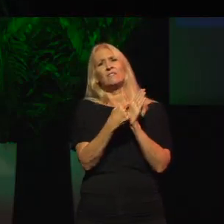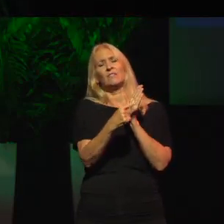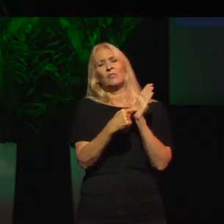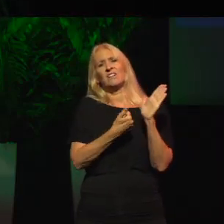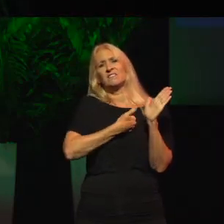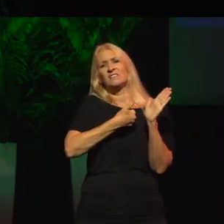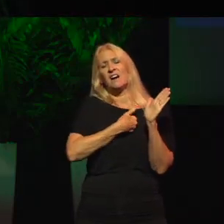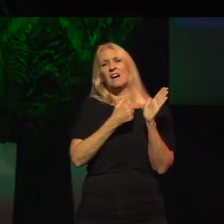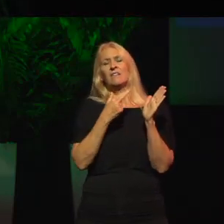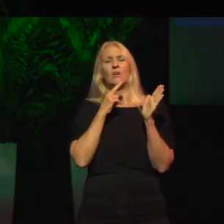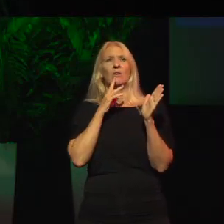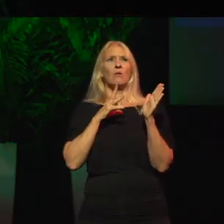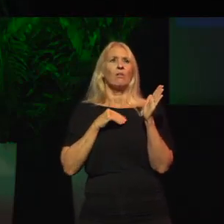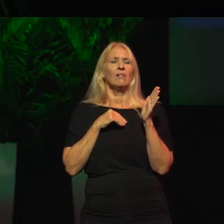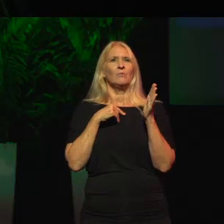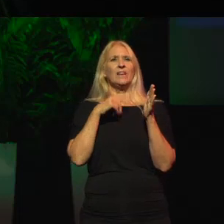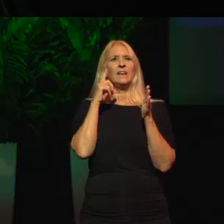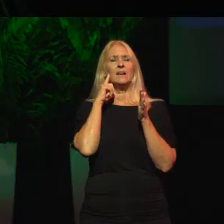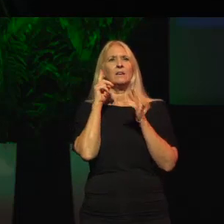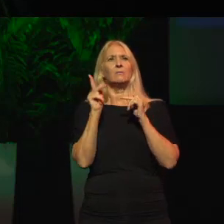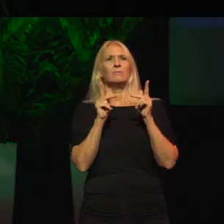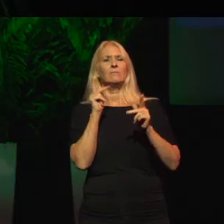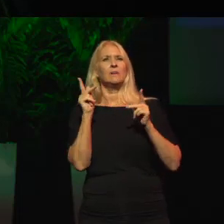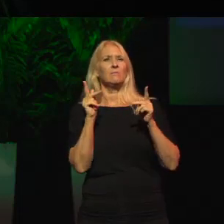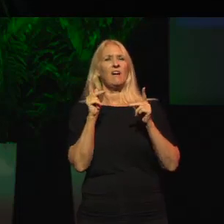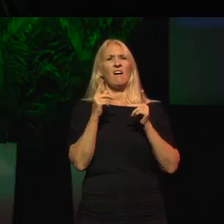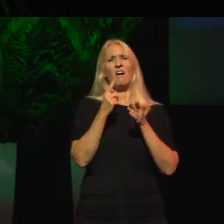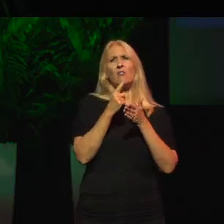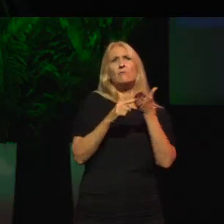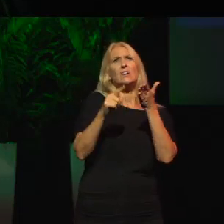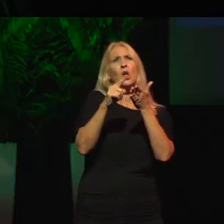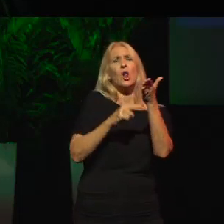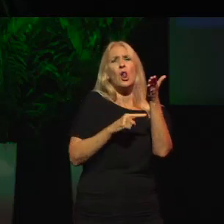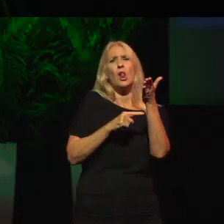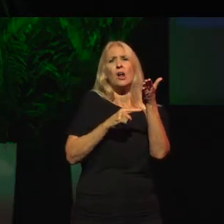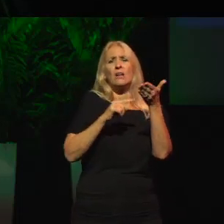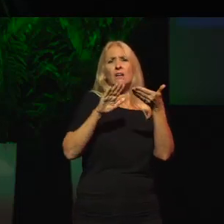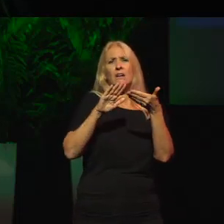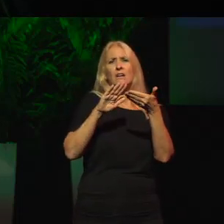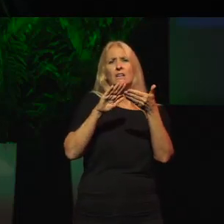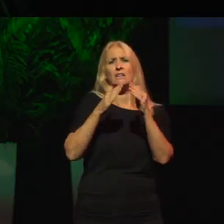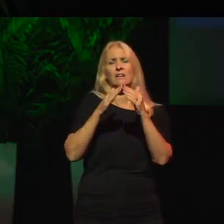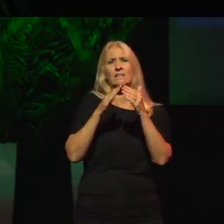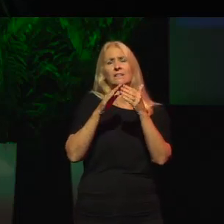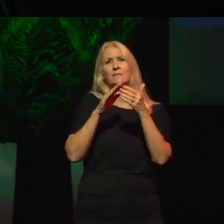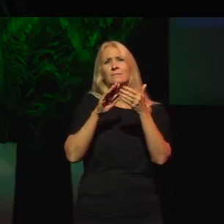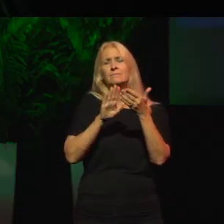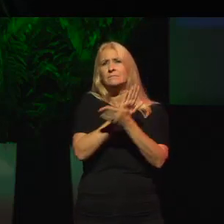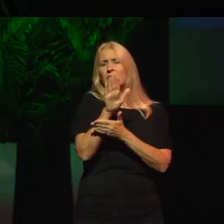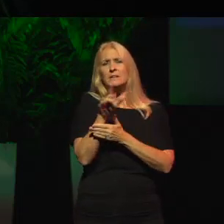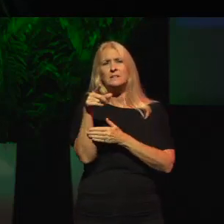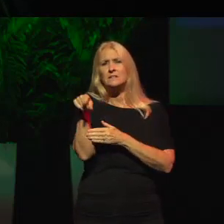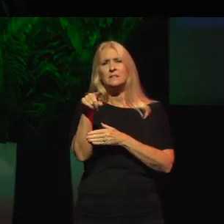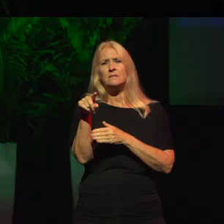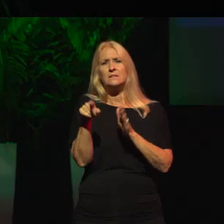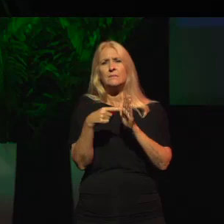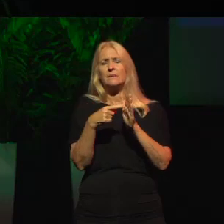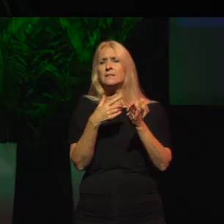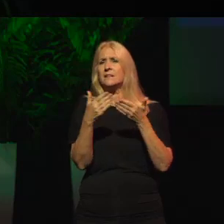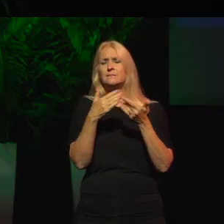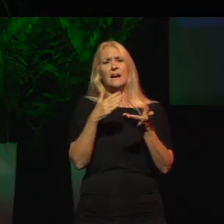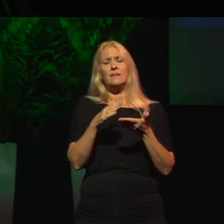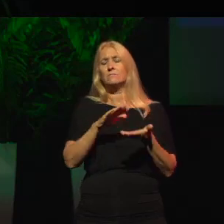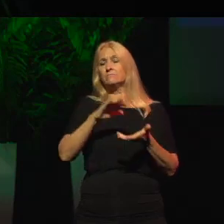to hear that single voice out there that's overly critical of the college. So even though we've been through a turbulent